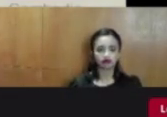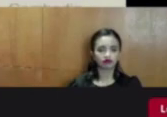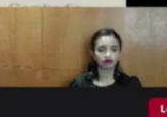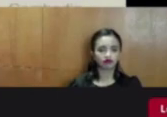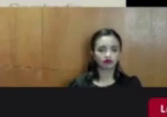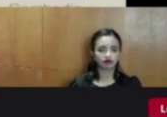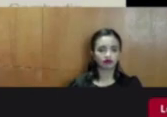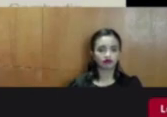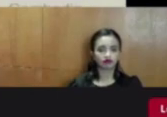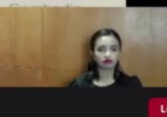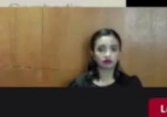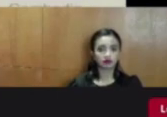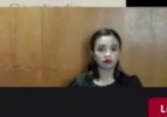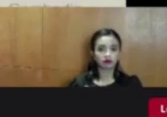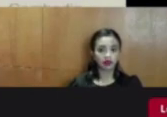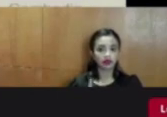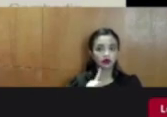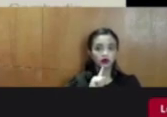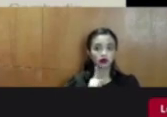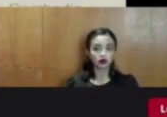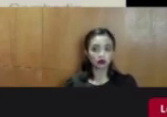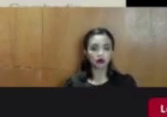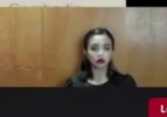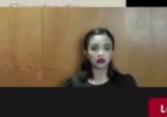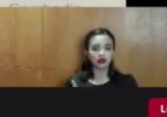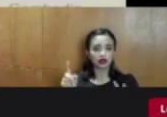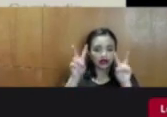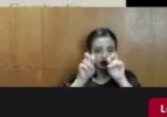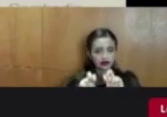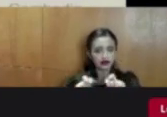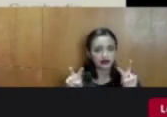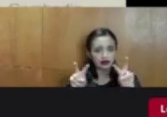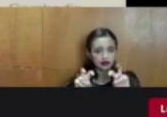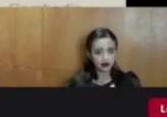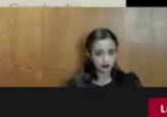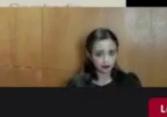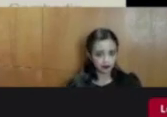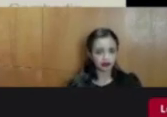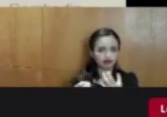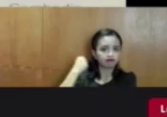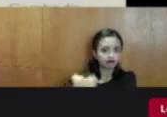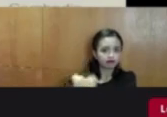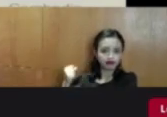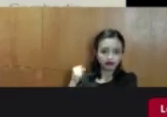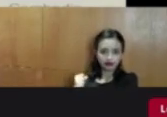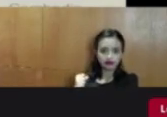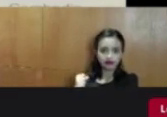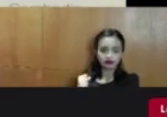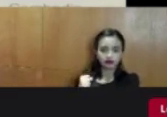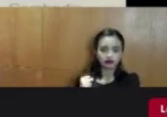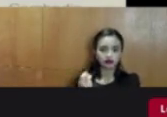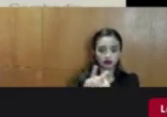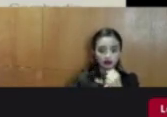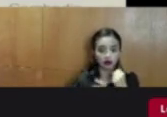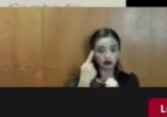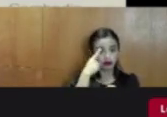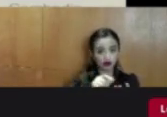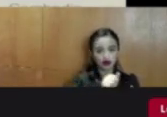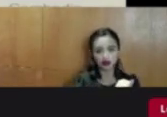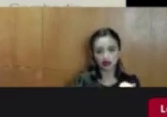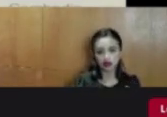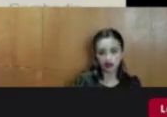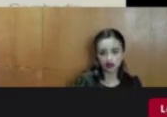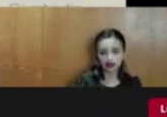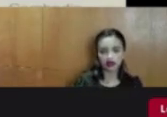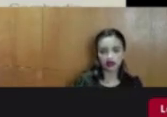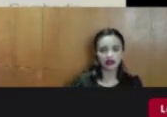but it has actually axed key research funds in recent years, both for academic research and applied research. But